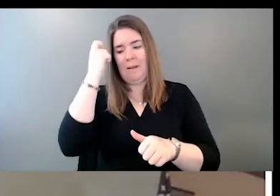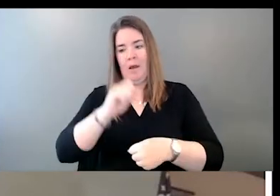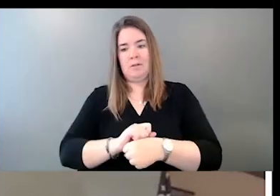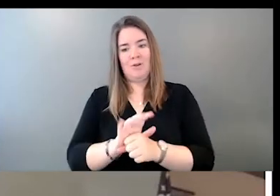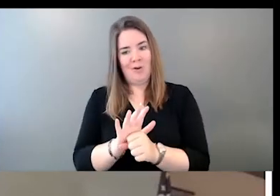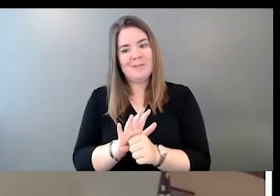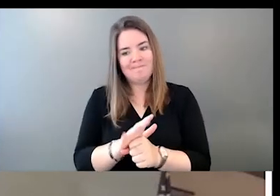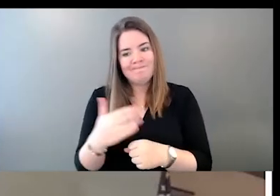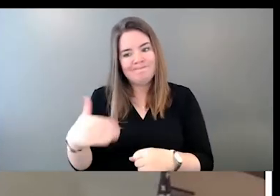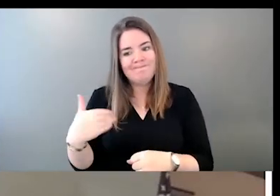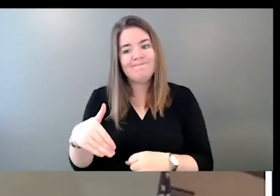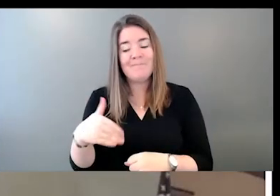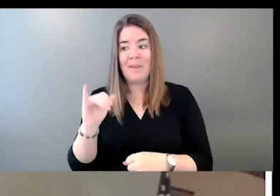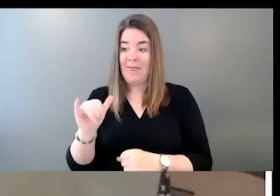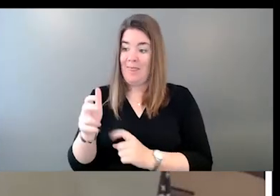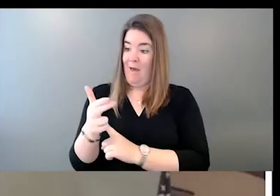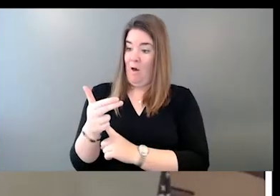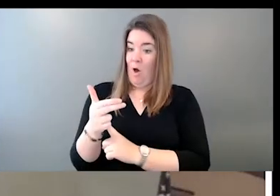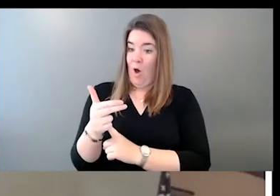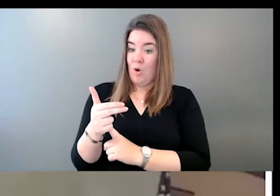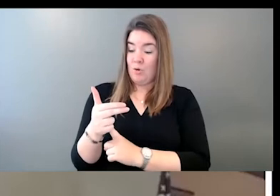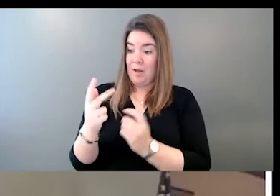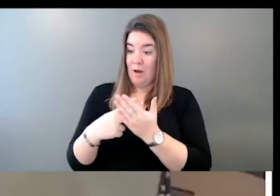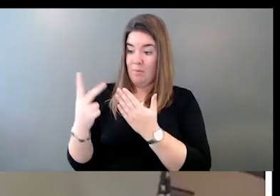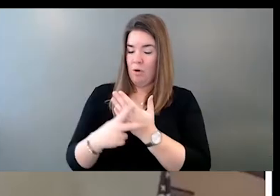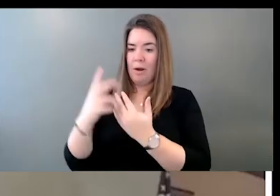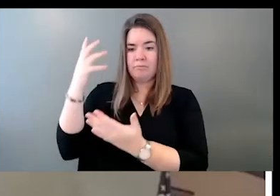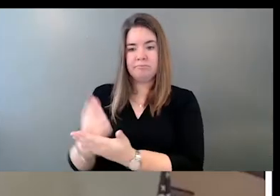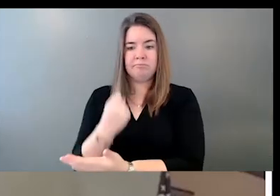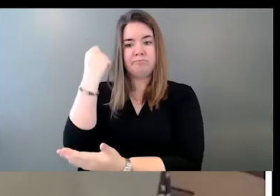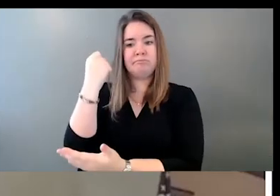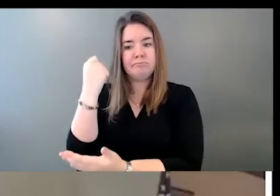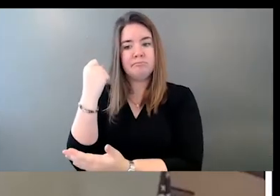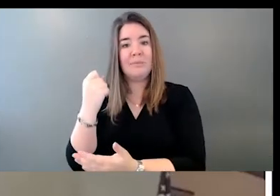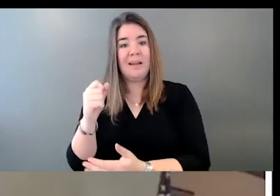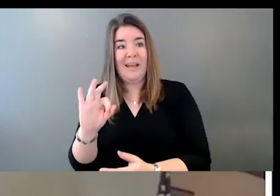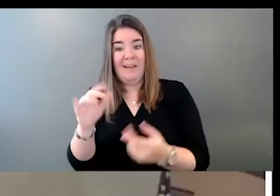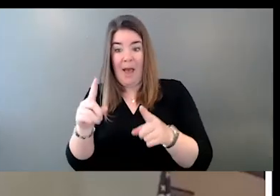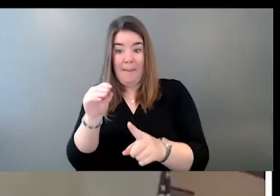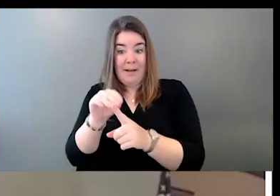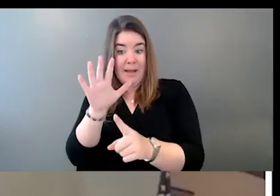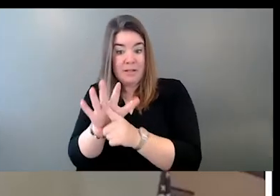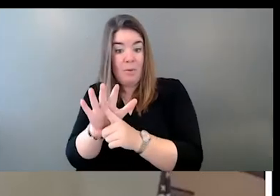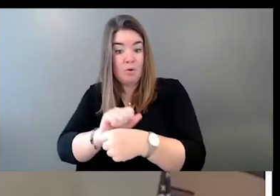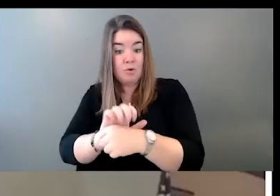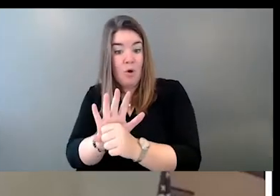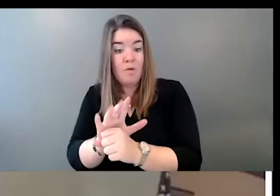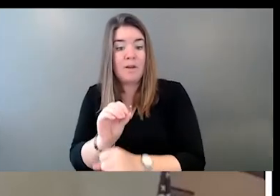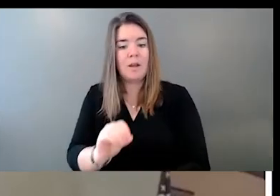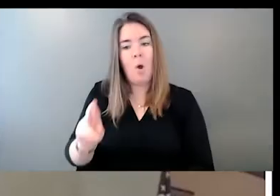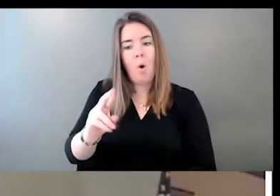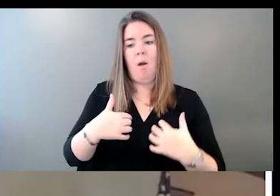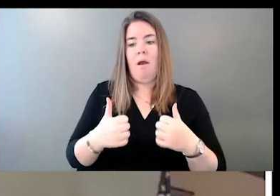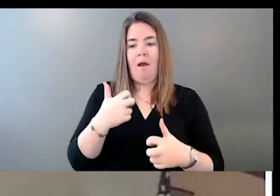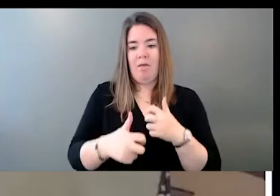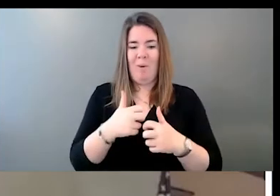have used the hotel program to shelter survivors who have been exposed to COVID or had health issues that meant that they could not stay